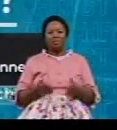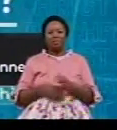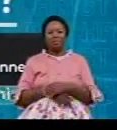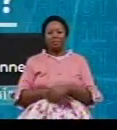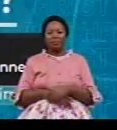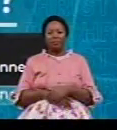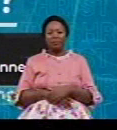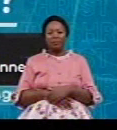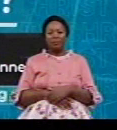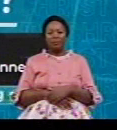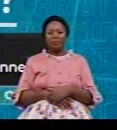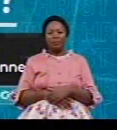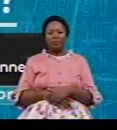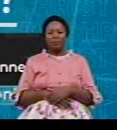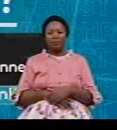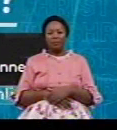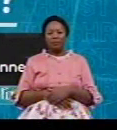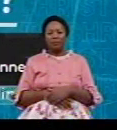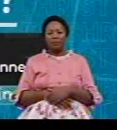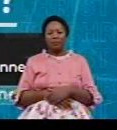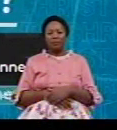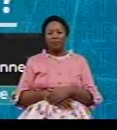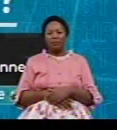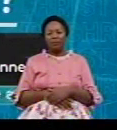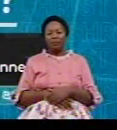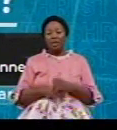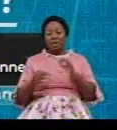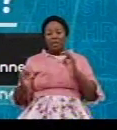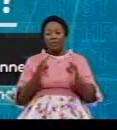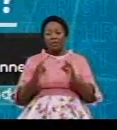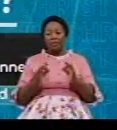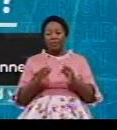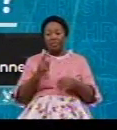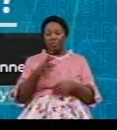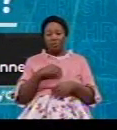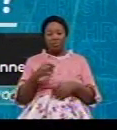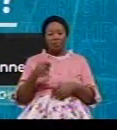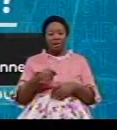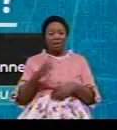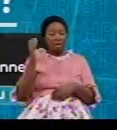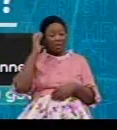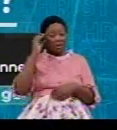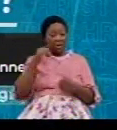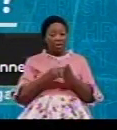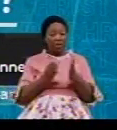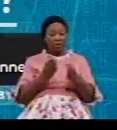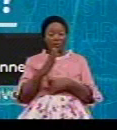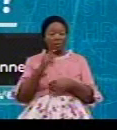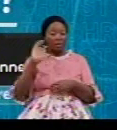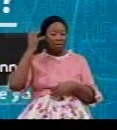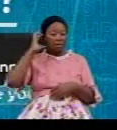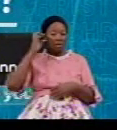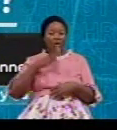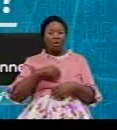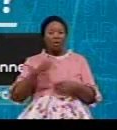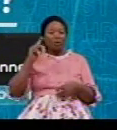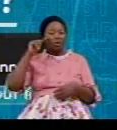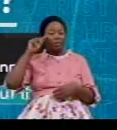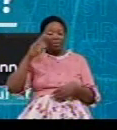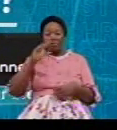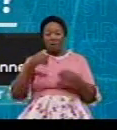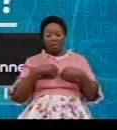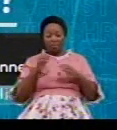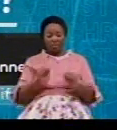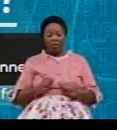And our Father in the Lord is coming to confirm that prayer in your life. Through the radio or television, Jesus will be glorified. Send